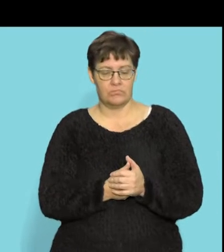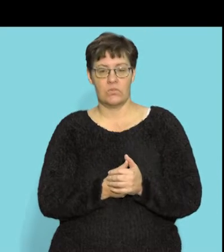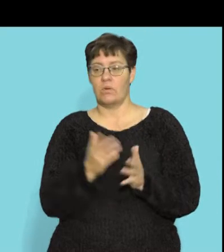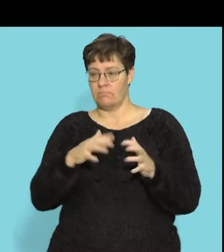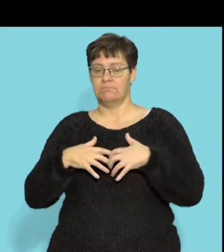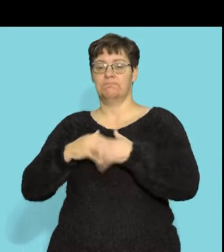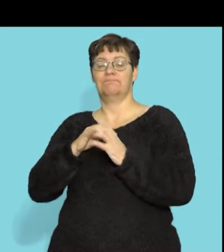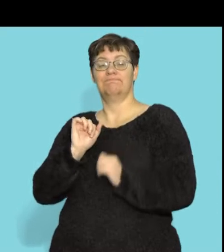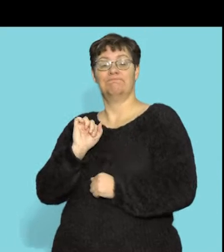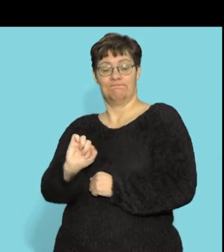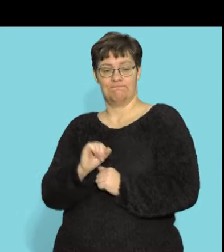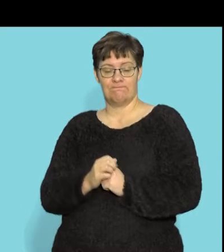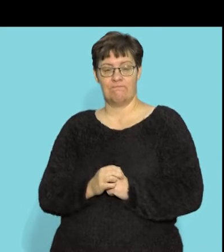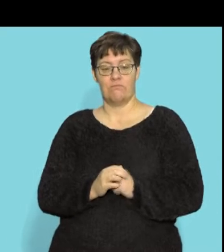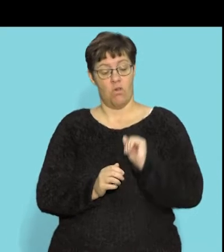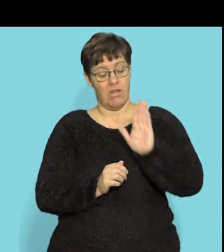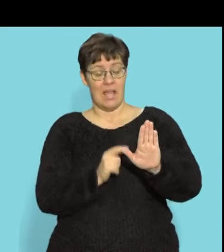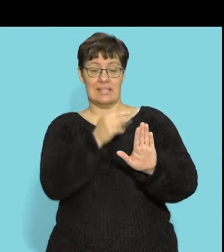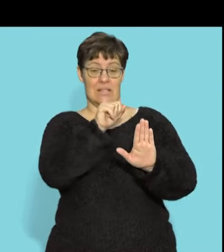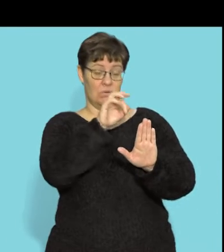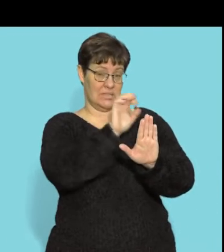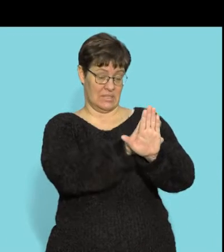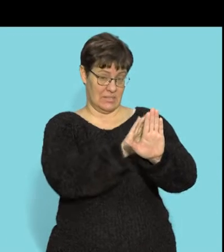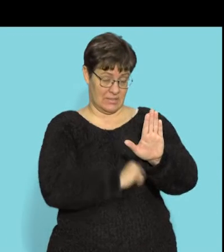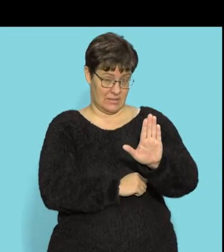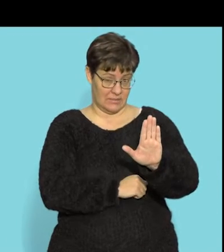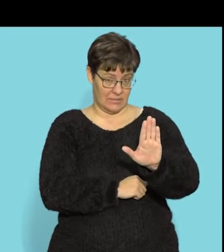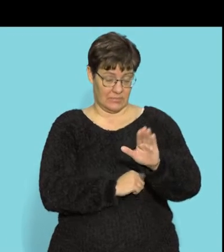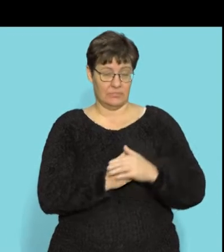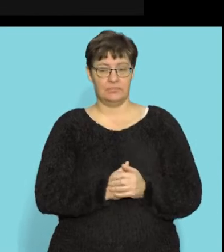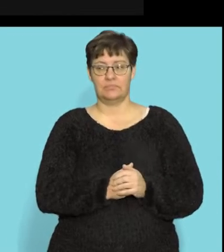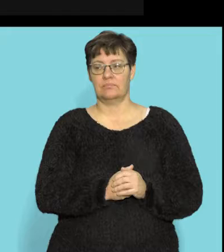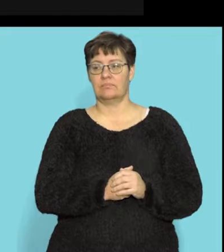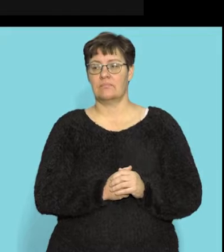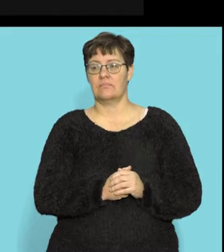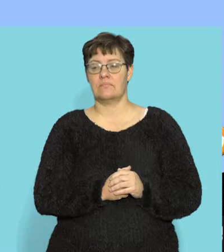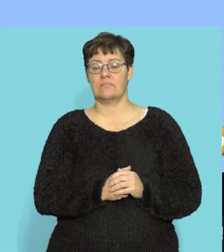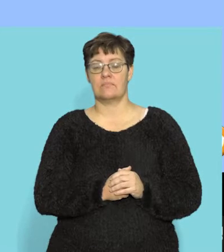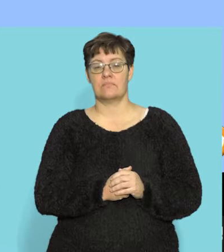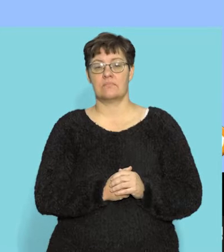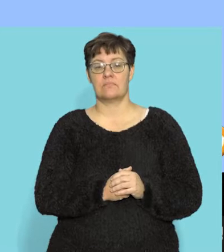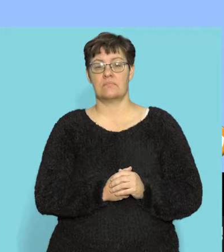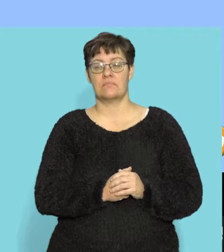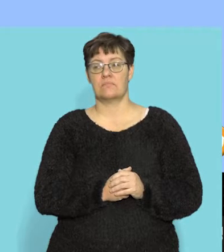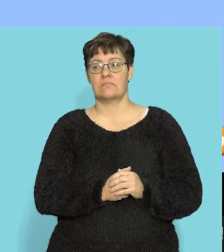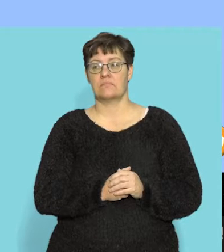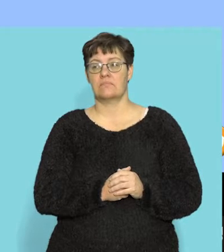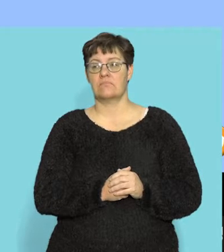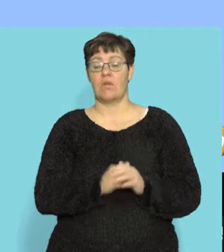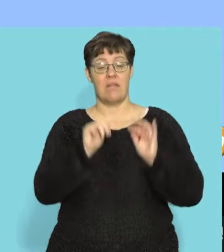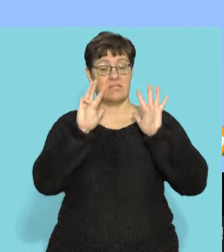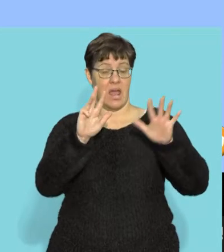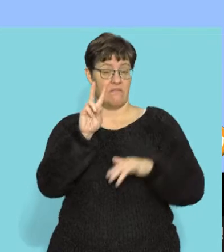is a setup that we're going to use by way of a simulation. Right, so we've got